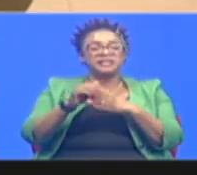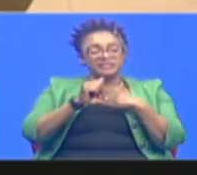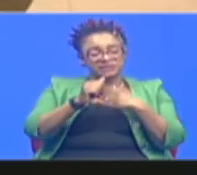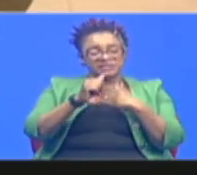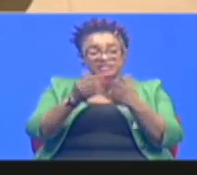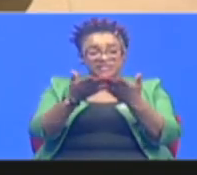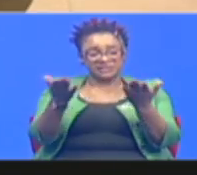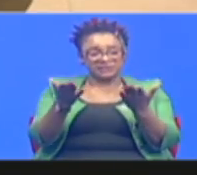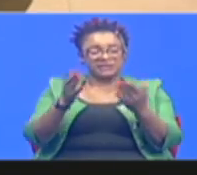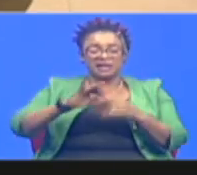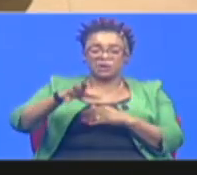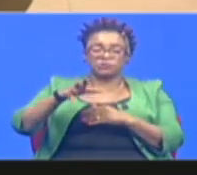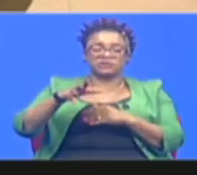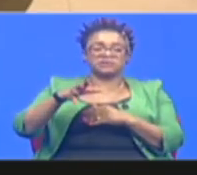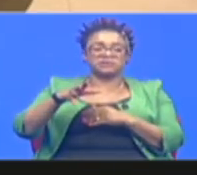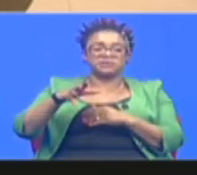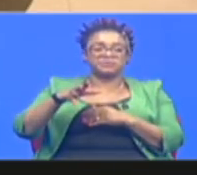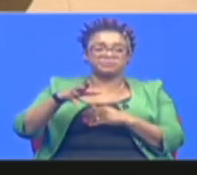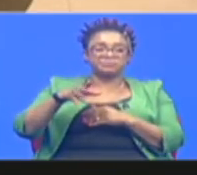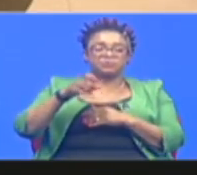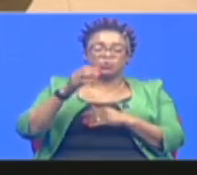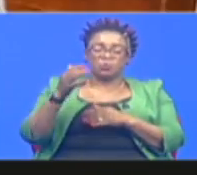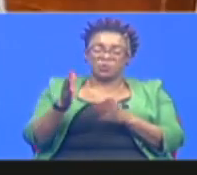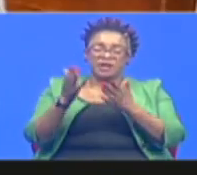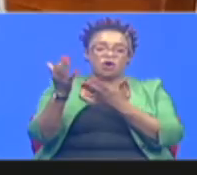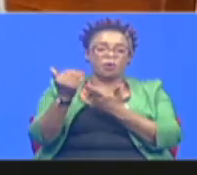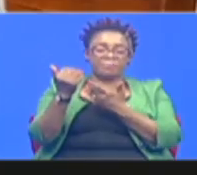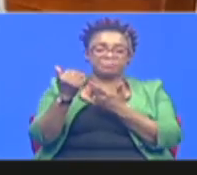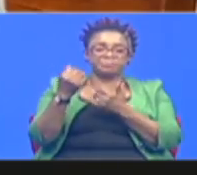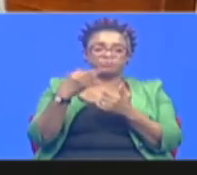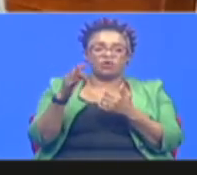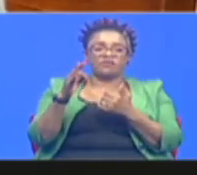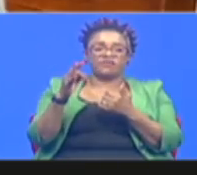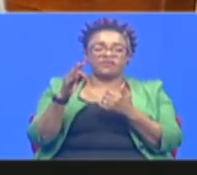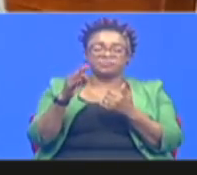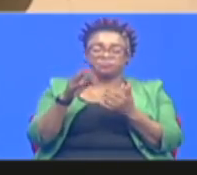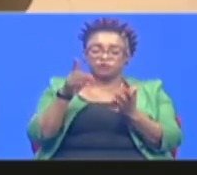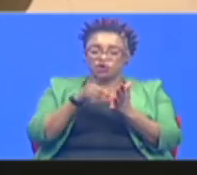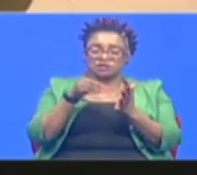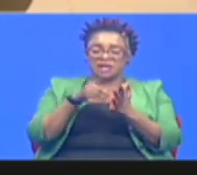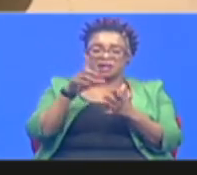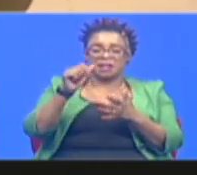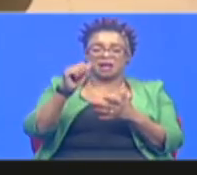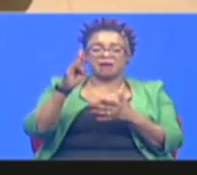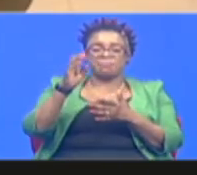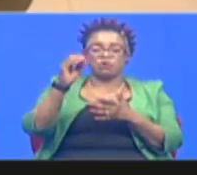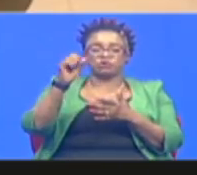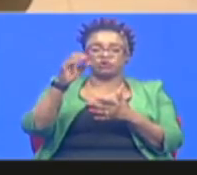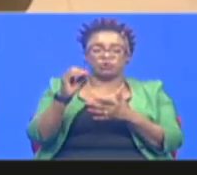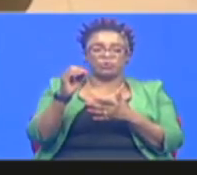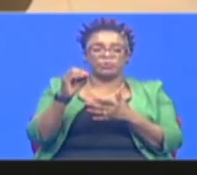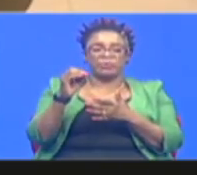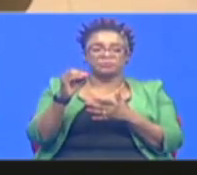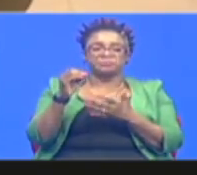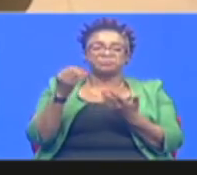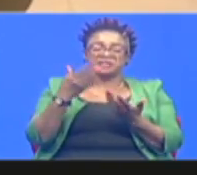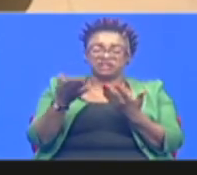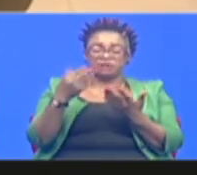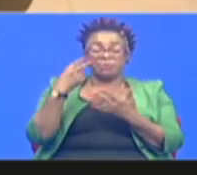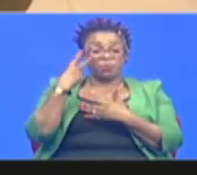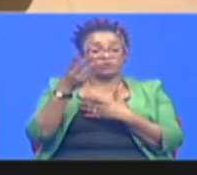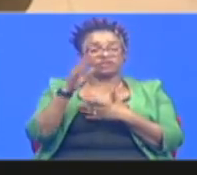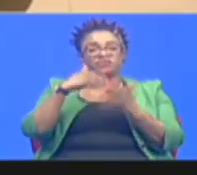county forward. Of course, with the hopes of the late Dr. Laboso, of course, she would be watching from above,